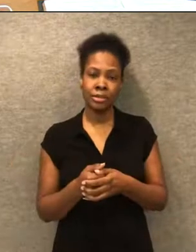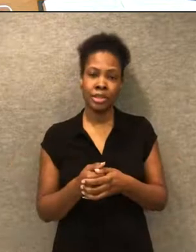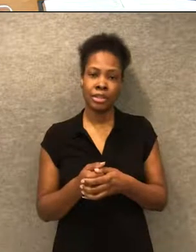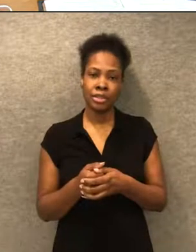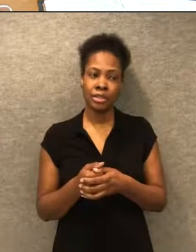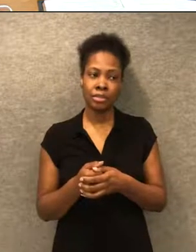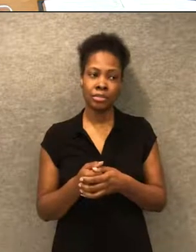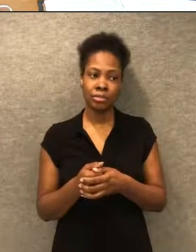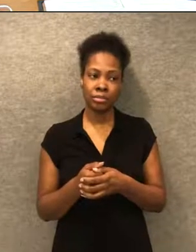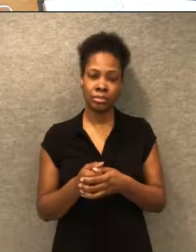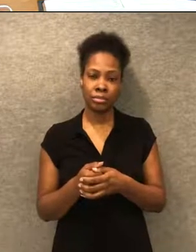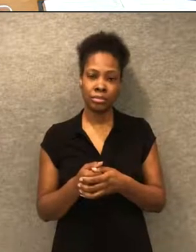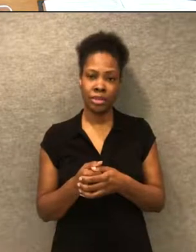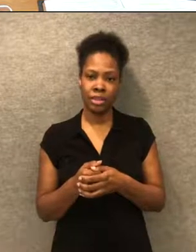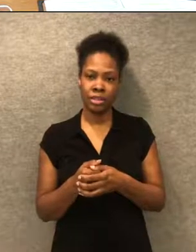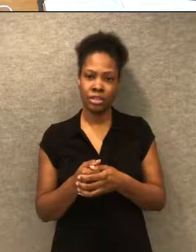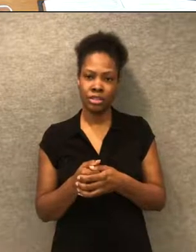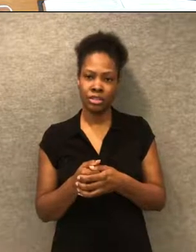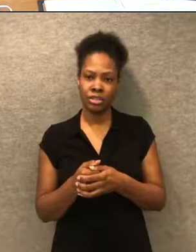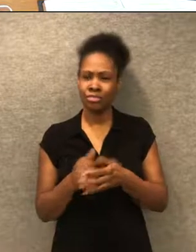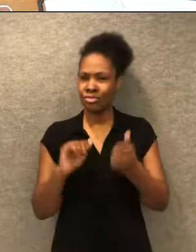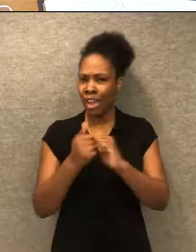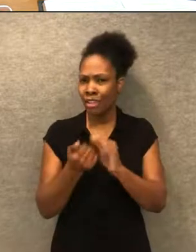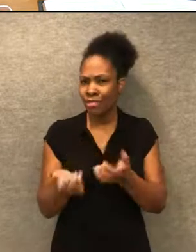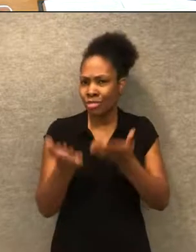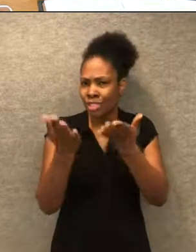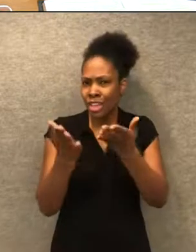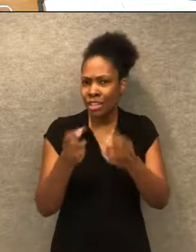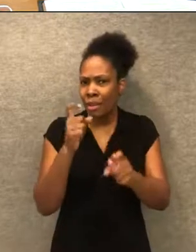do you feel folks should to deal with that